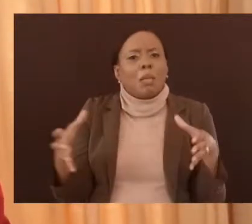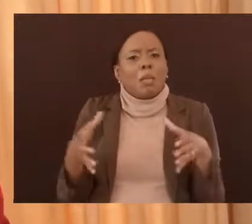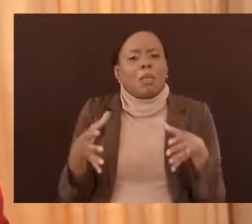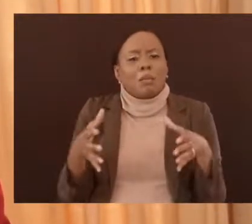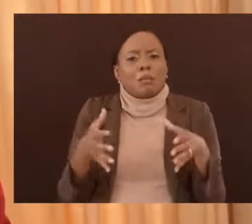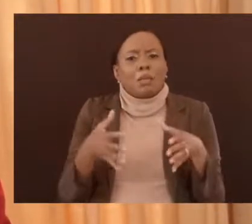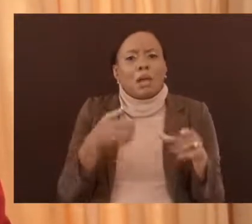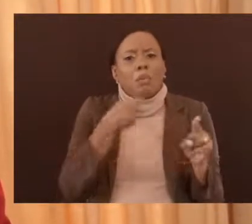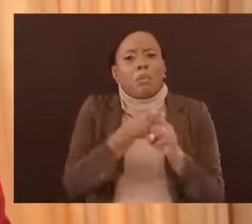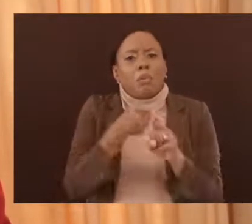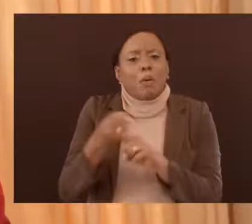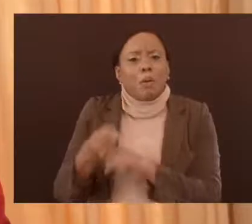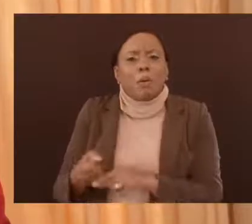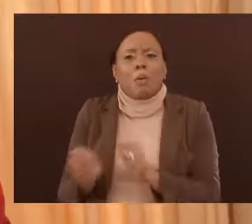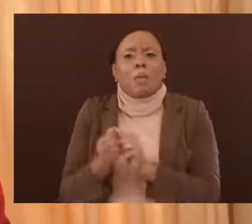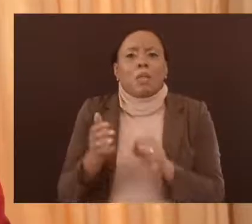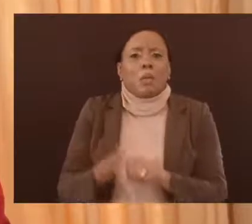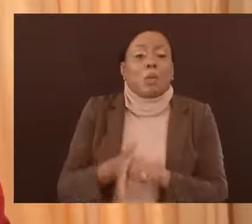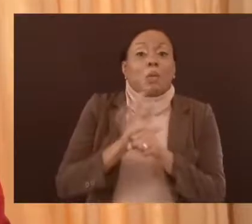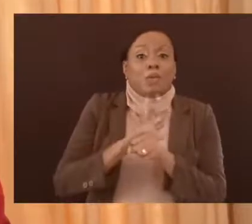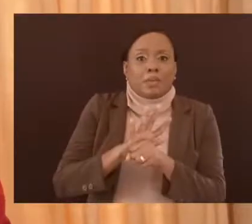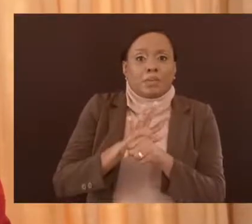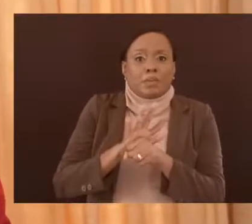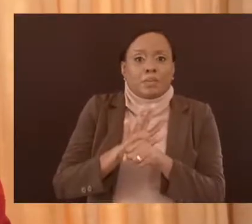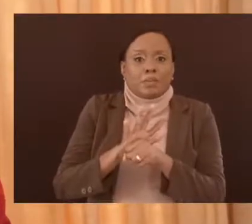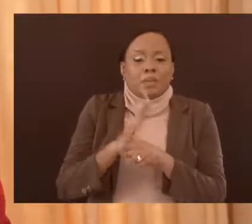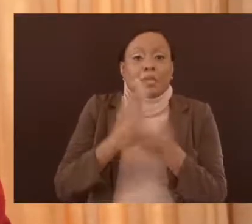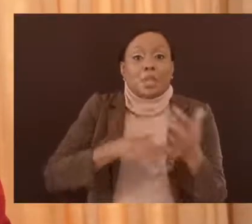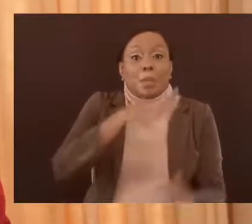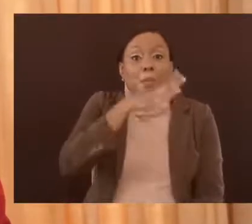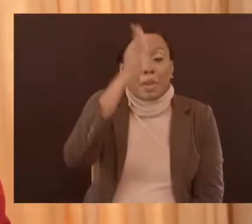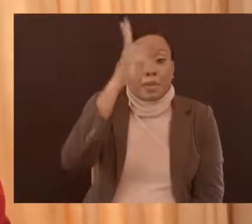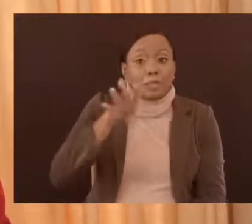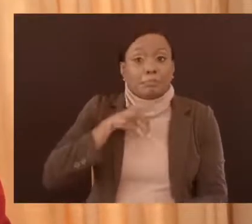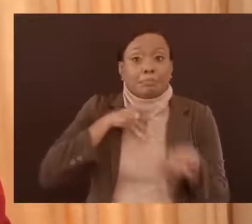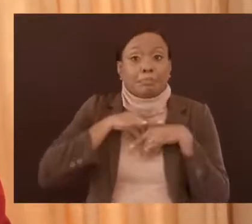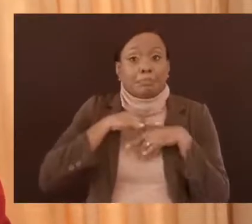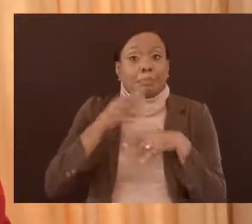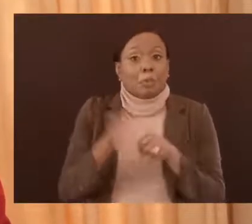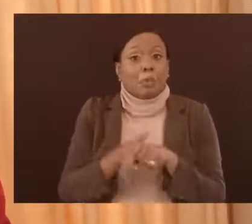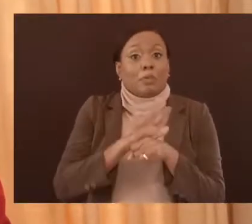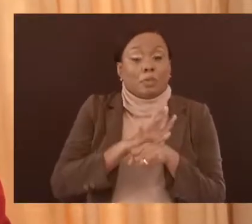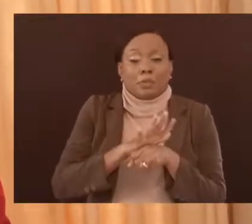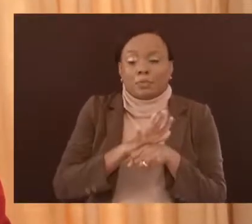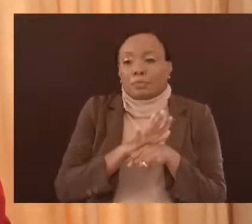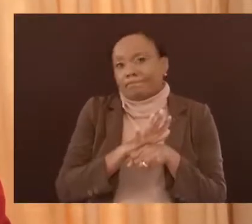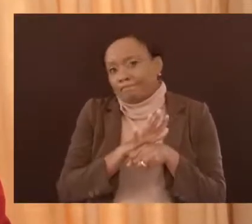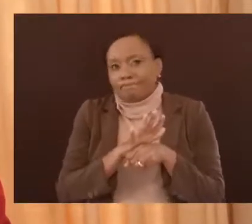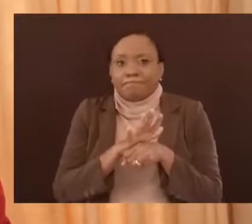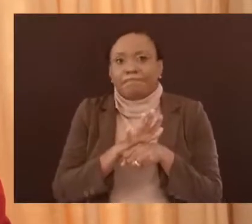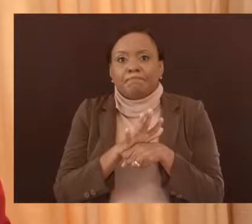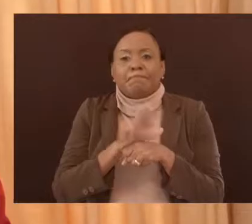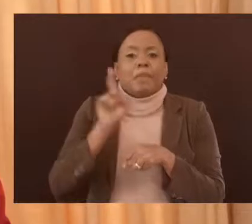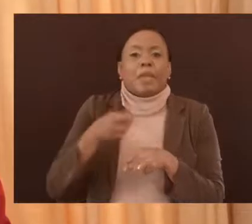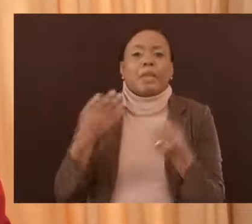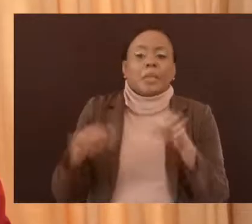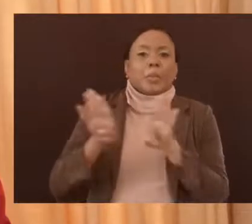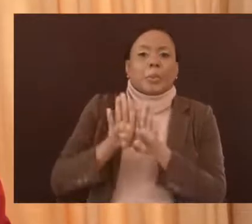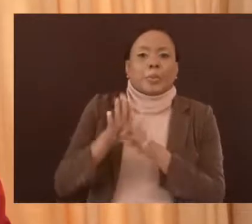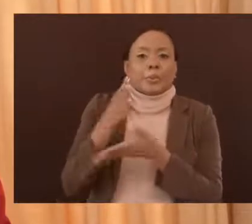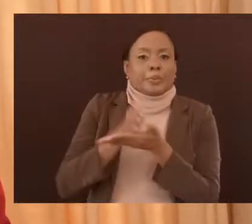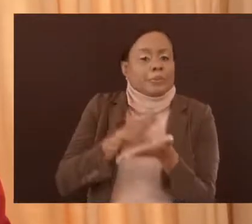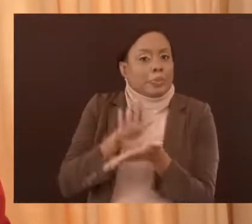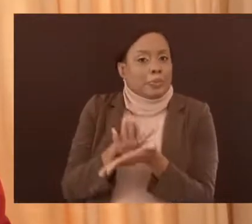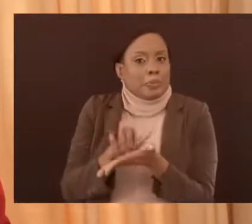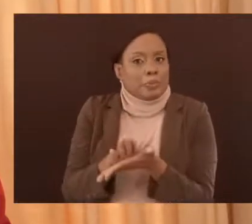were impacted with the challenges of COVID. And as a consequence, we were forced to close a number of our